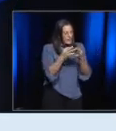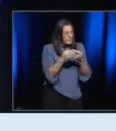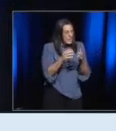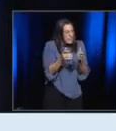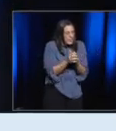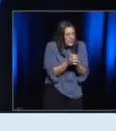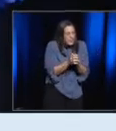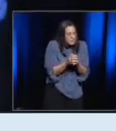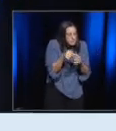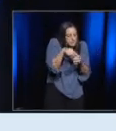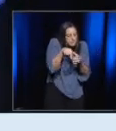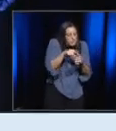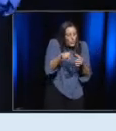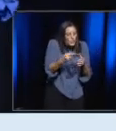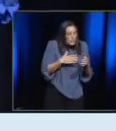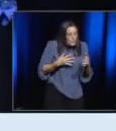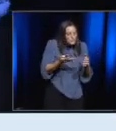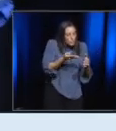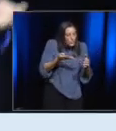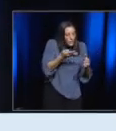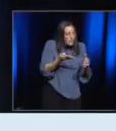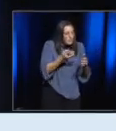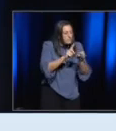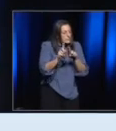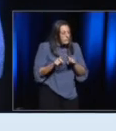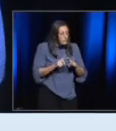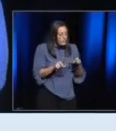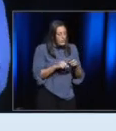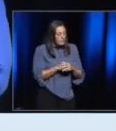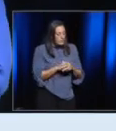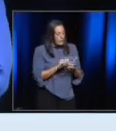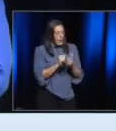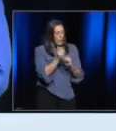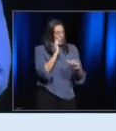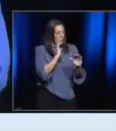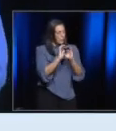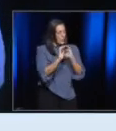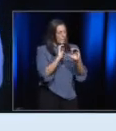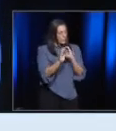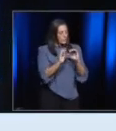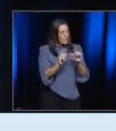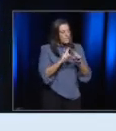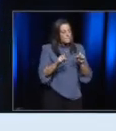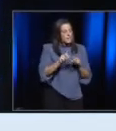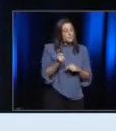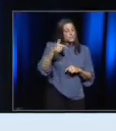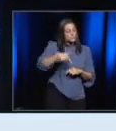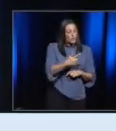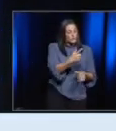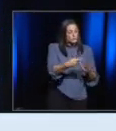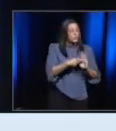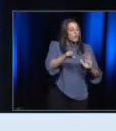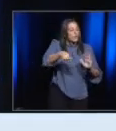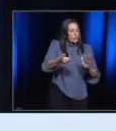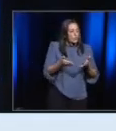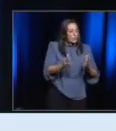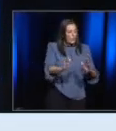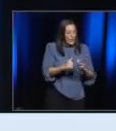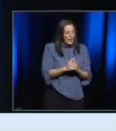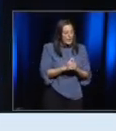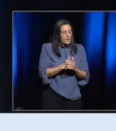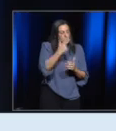your in-laws and relatives are in other groups you're going to cooperate with. But the dolphins give us another route from a more